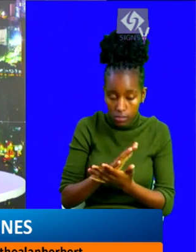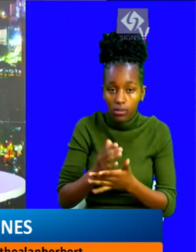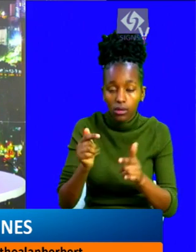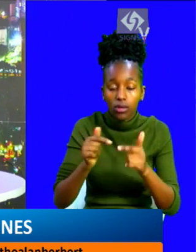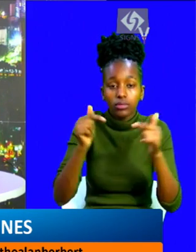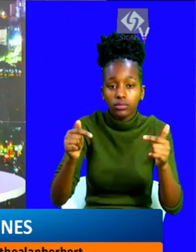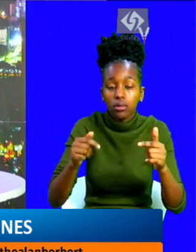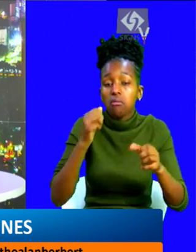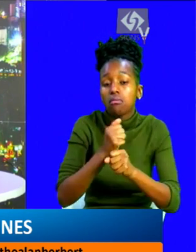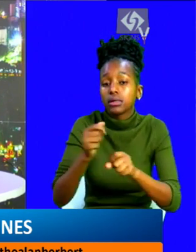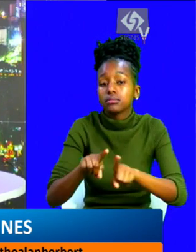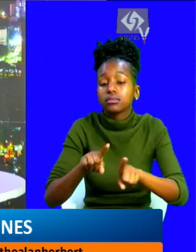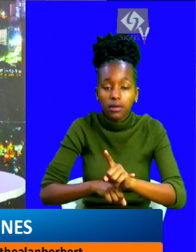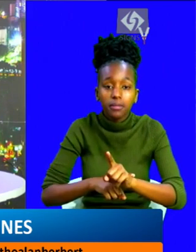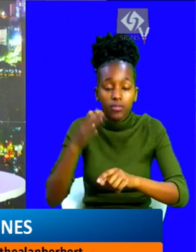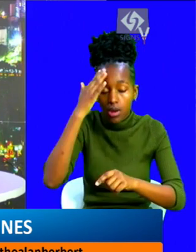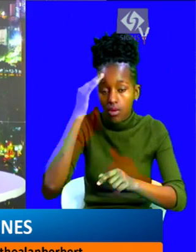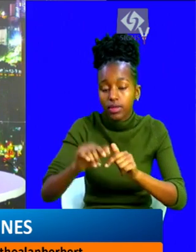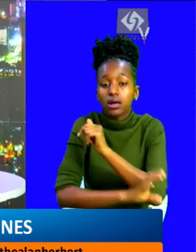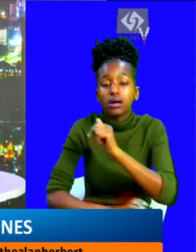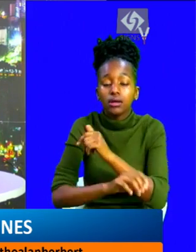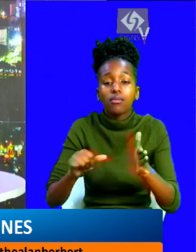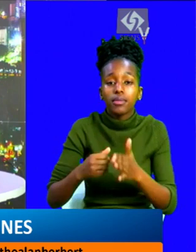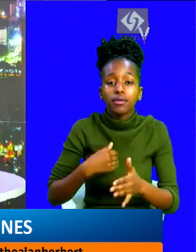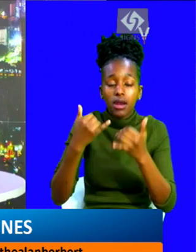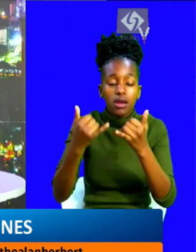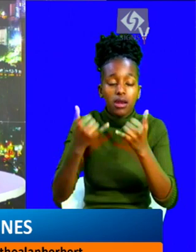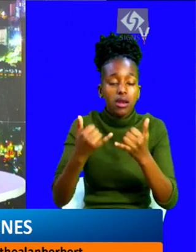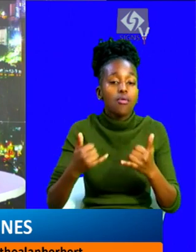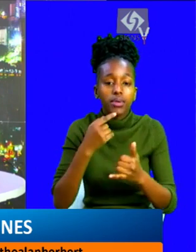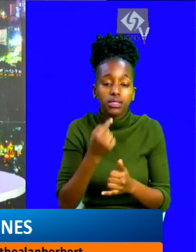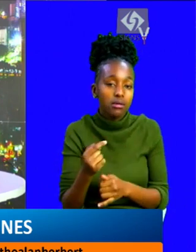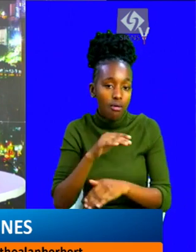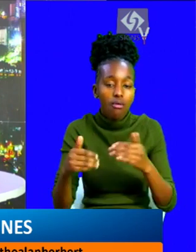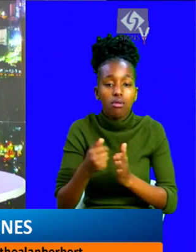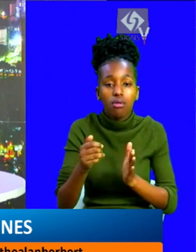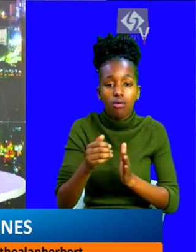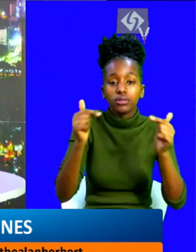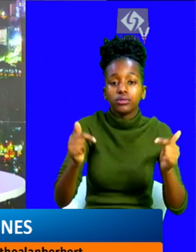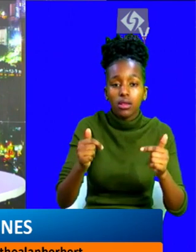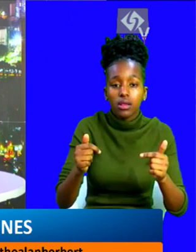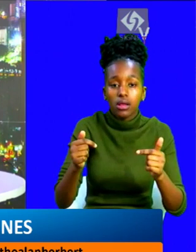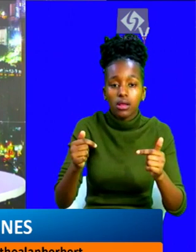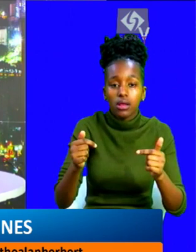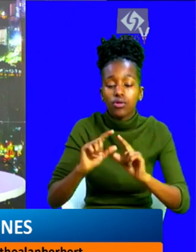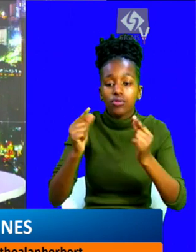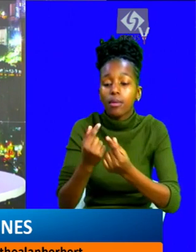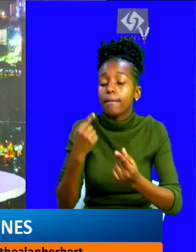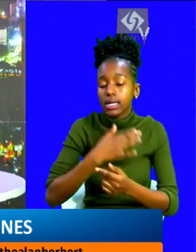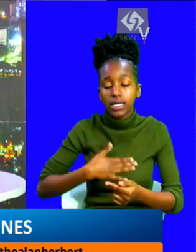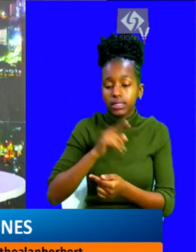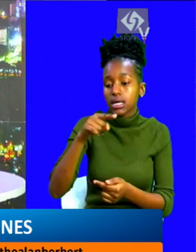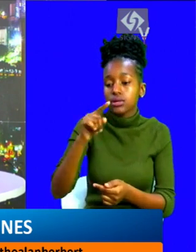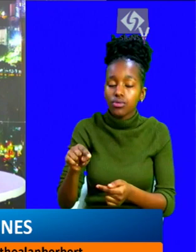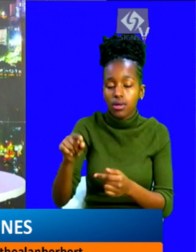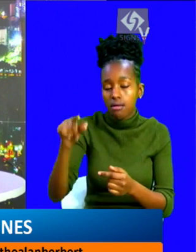people. We want them to be respected, not to be used in demonstration to cause violence, to cause chaos. Election was over